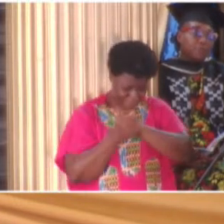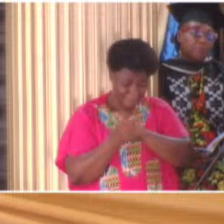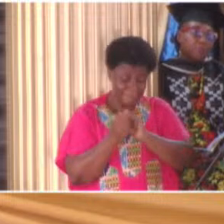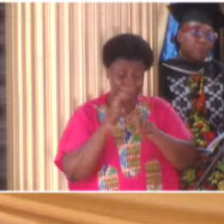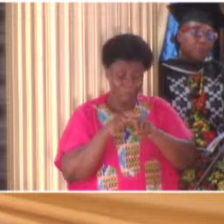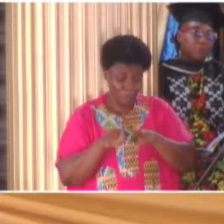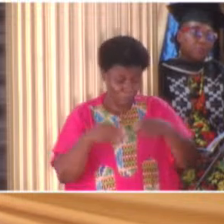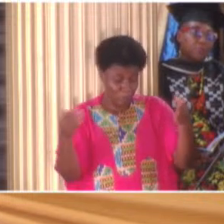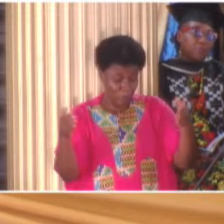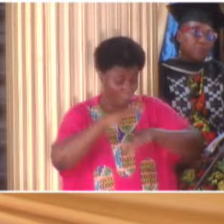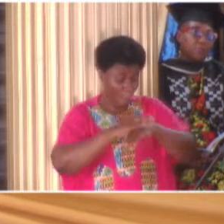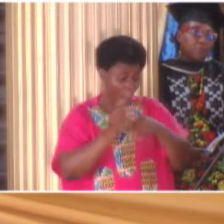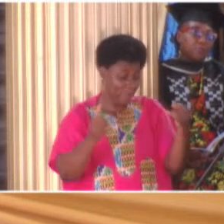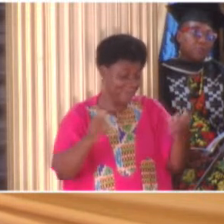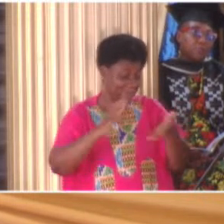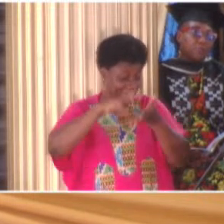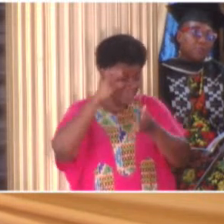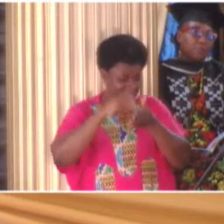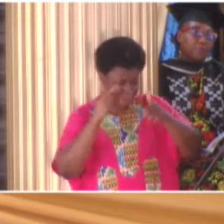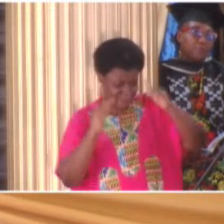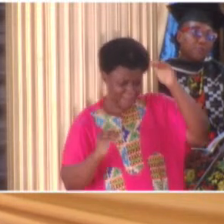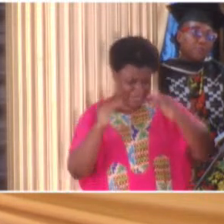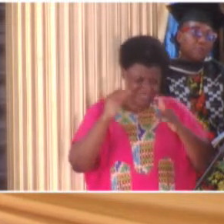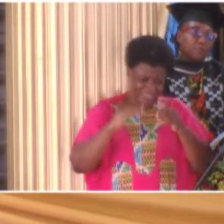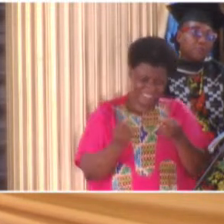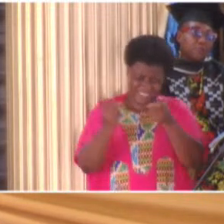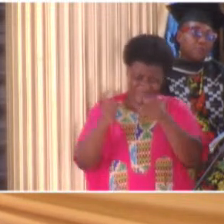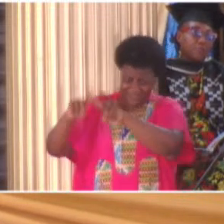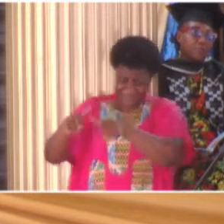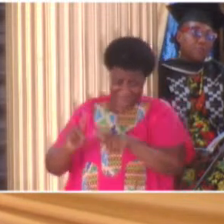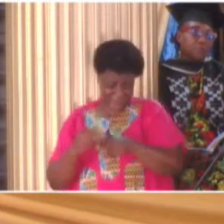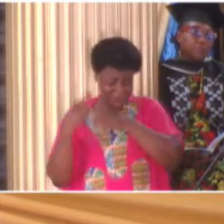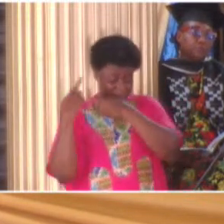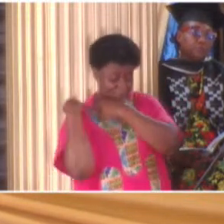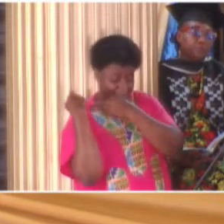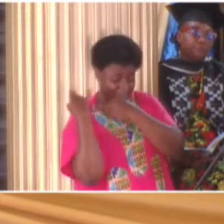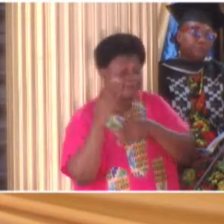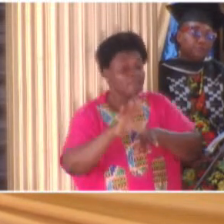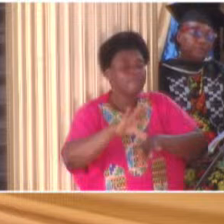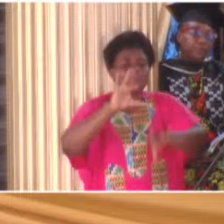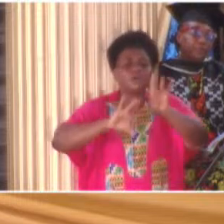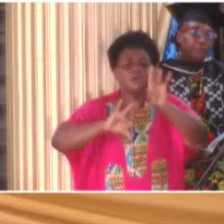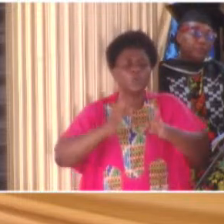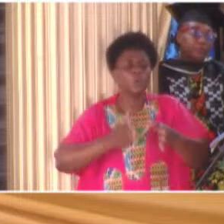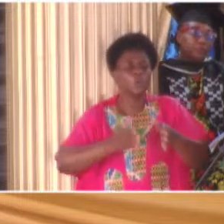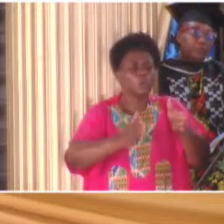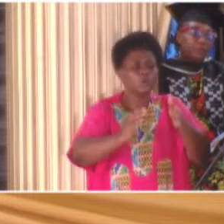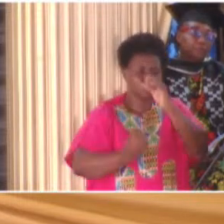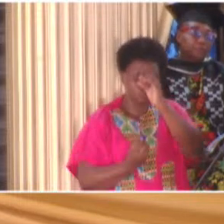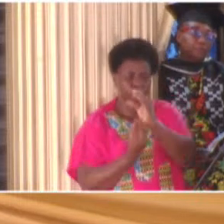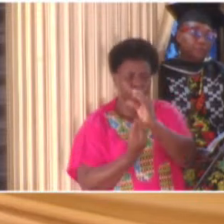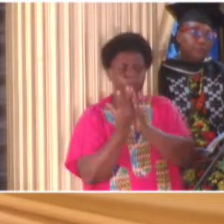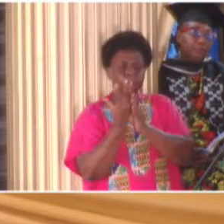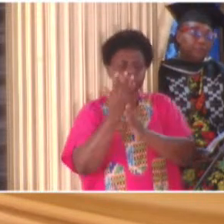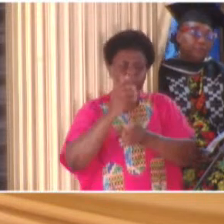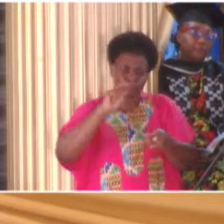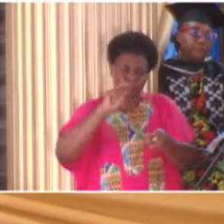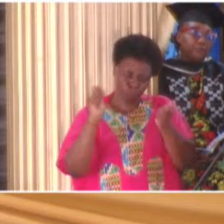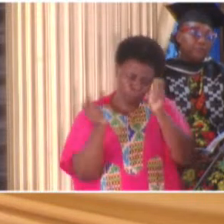online learning, balancing multiple responsibilities, or finding ways to thrive in an ever-changing